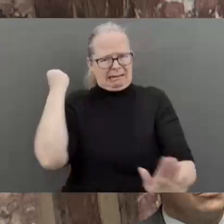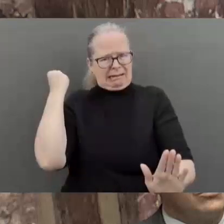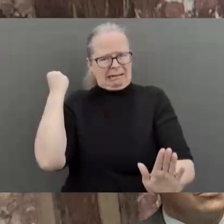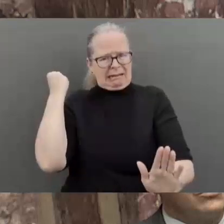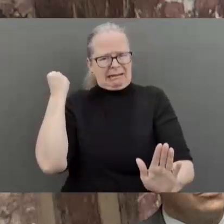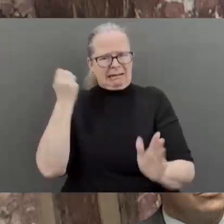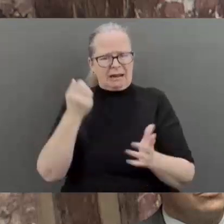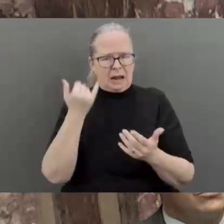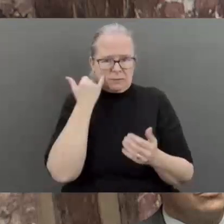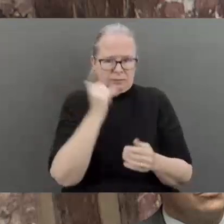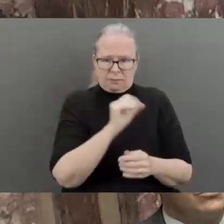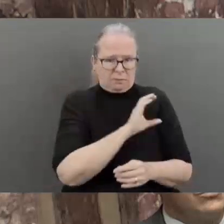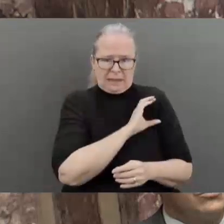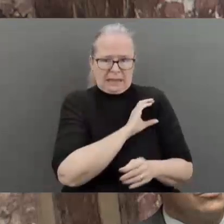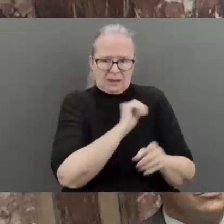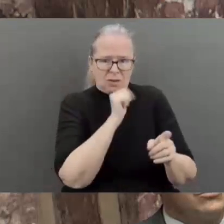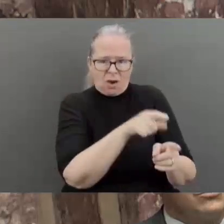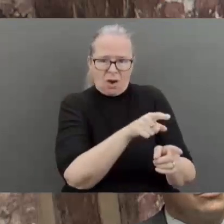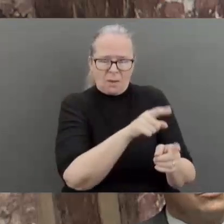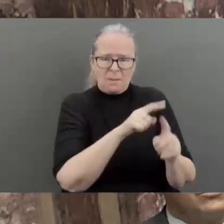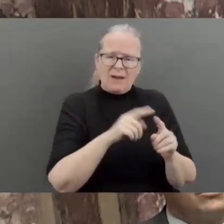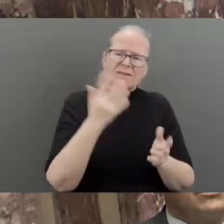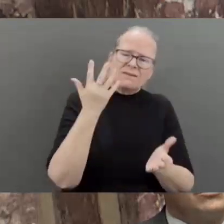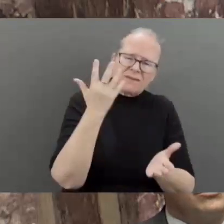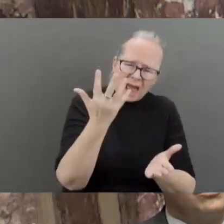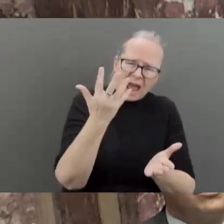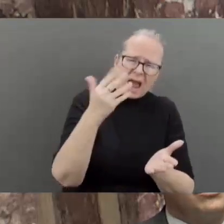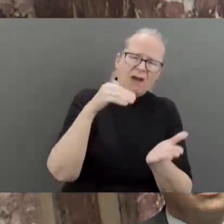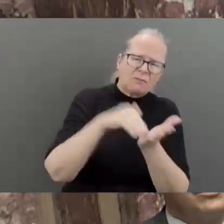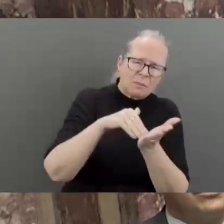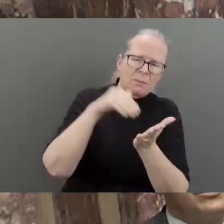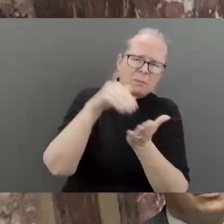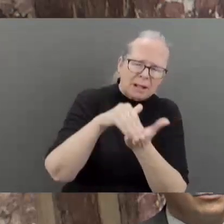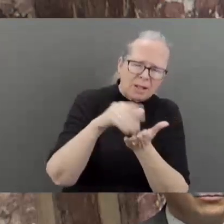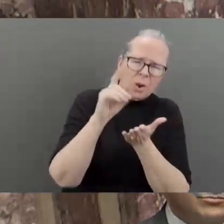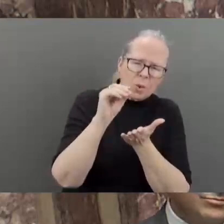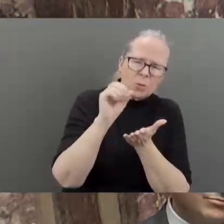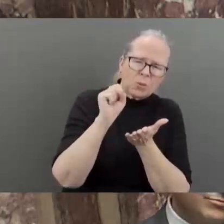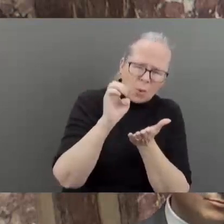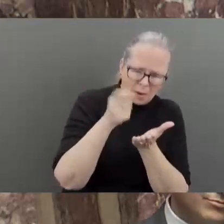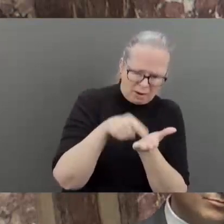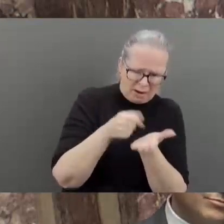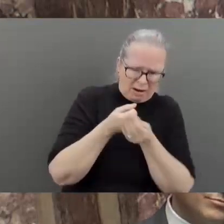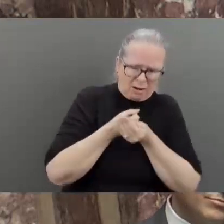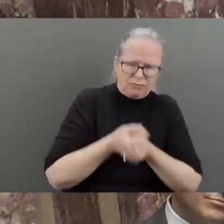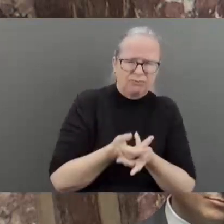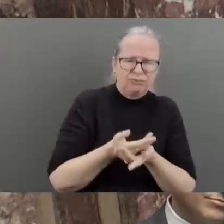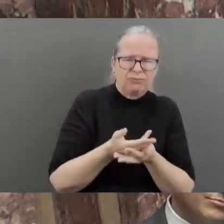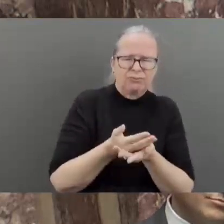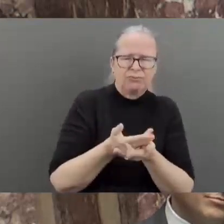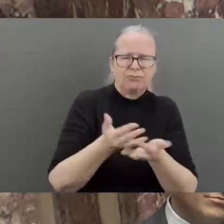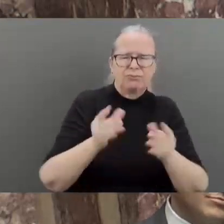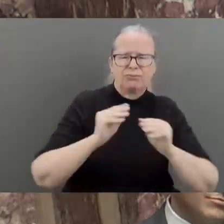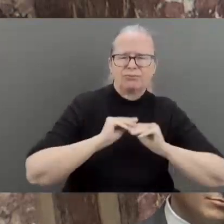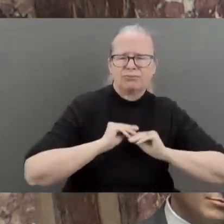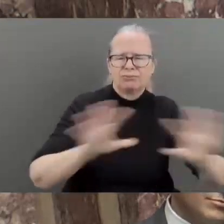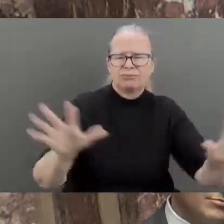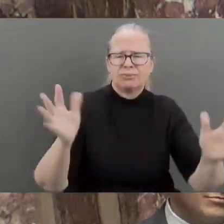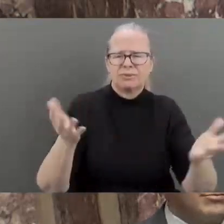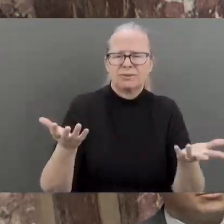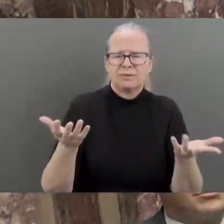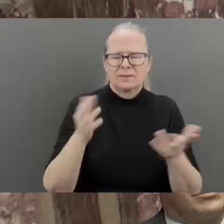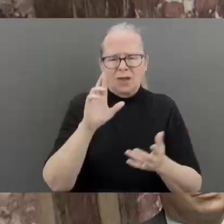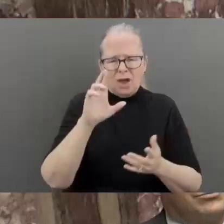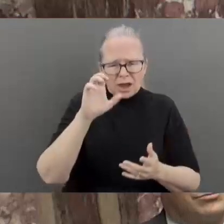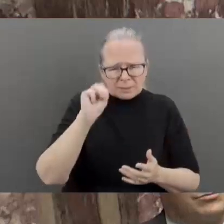RCMP are pleading for stronger tools to fight national crime. The RCMP are pleading for stronger tools to fight